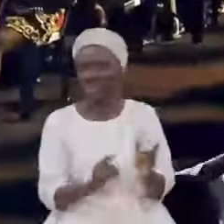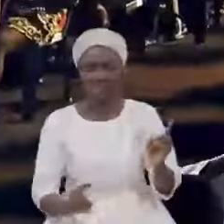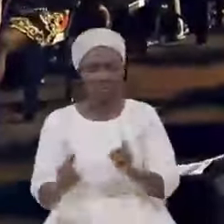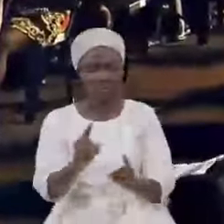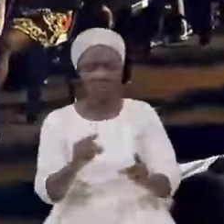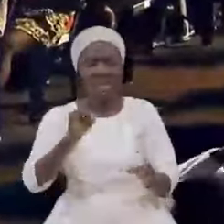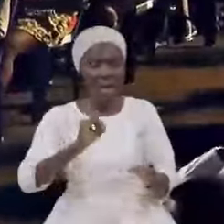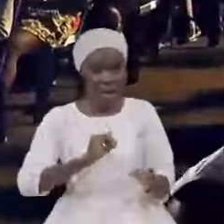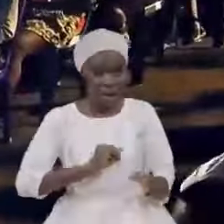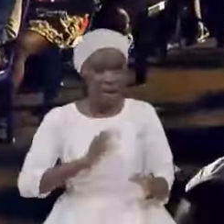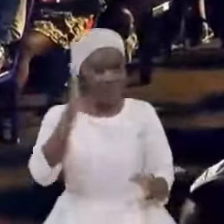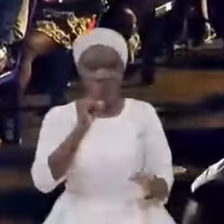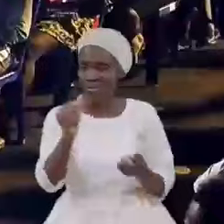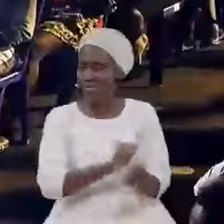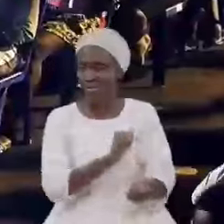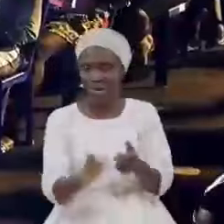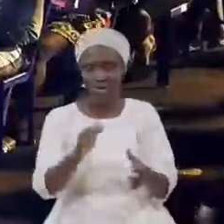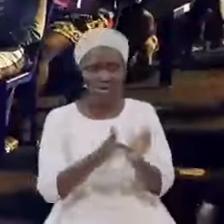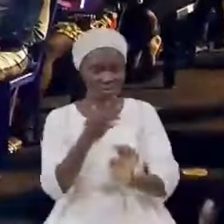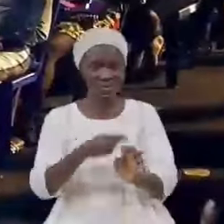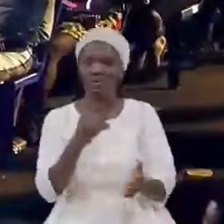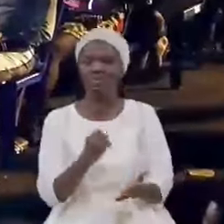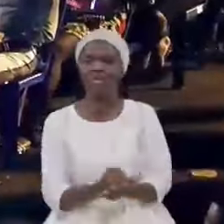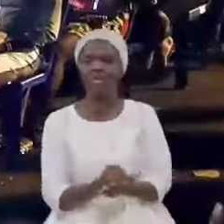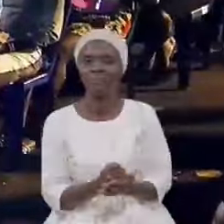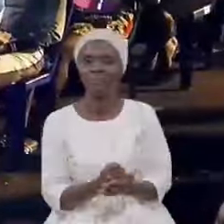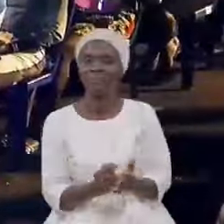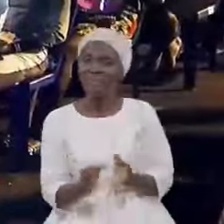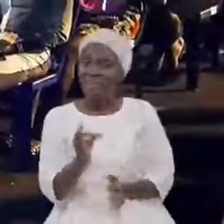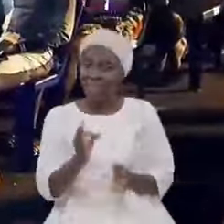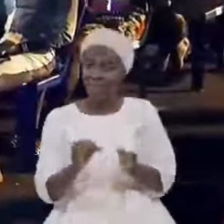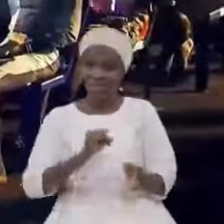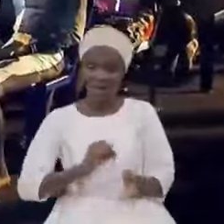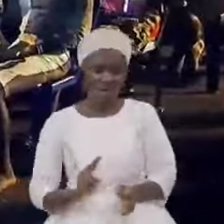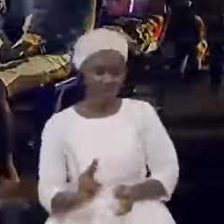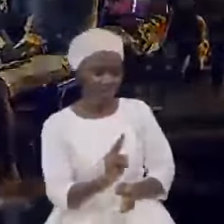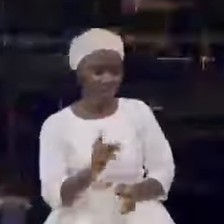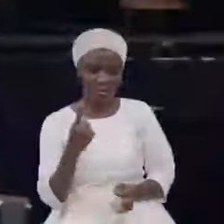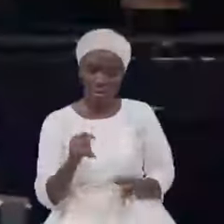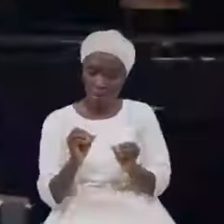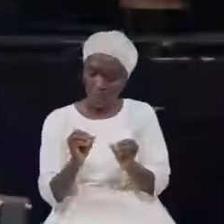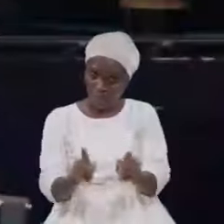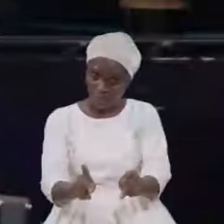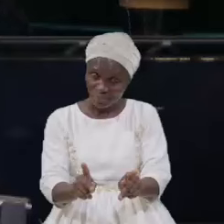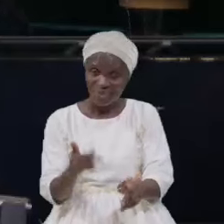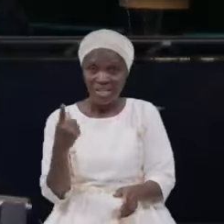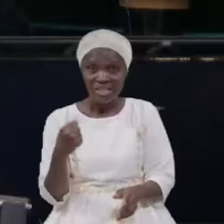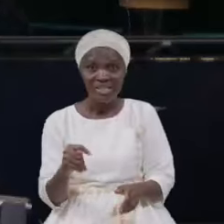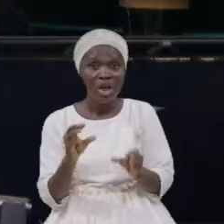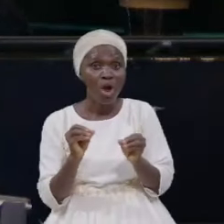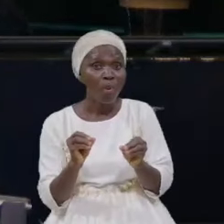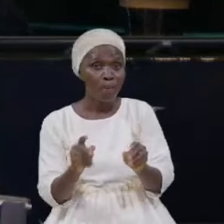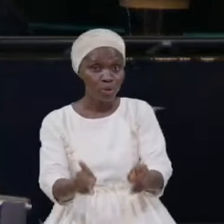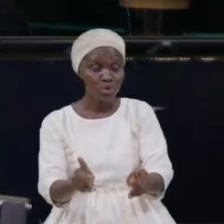I make use of the privilege, of the opportunity, of the day of repentance. Look at that.